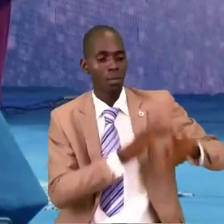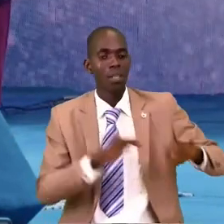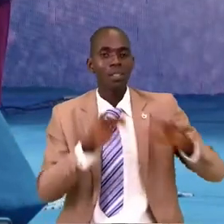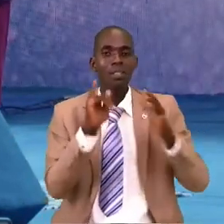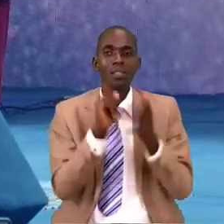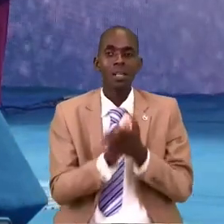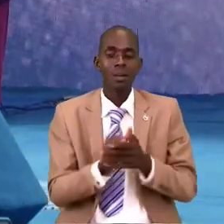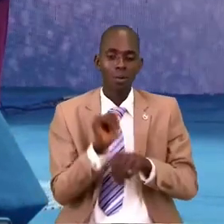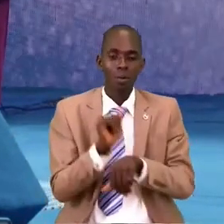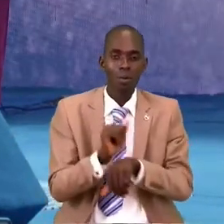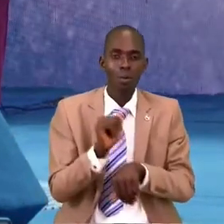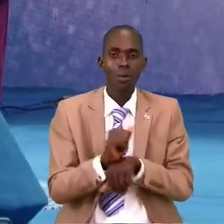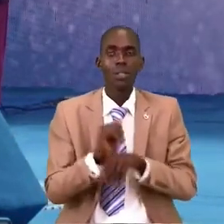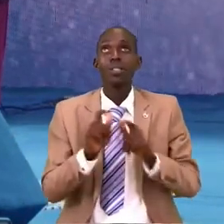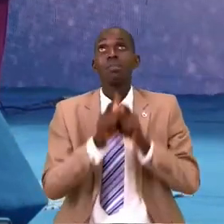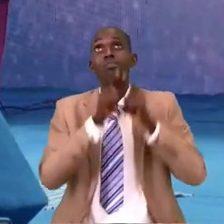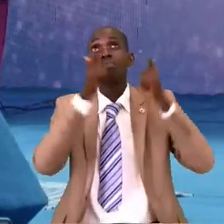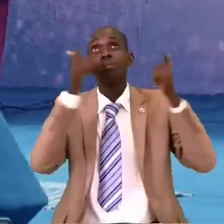mercy,